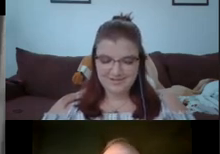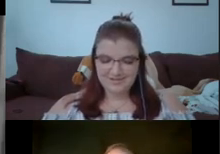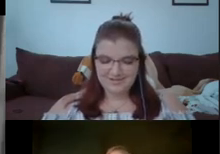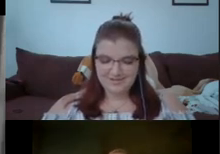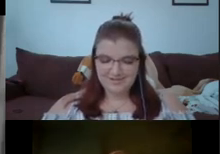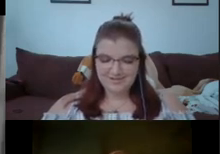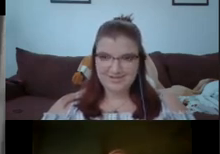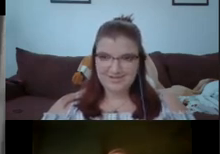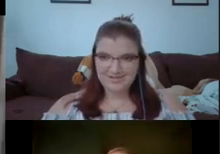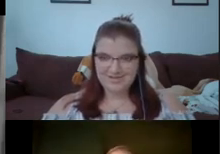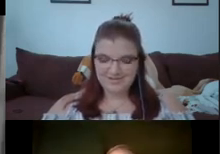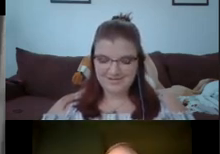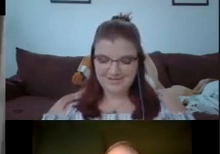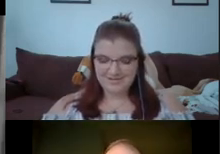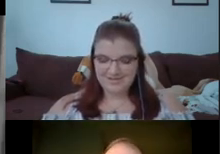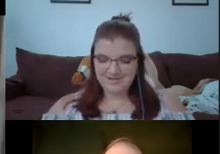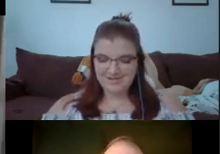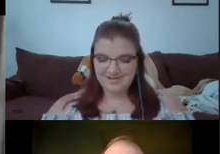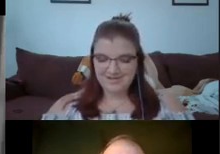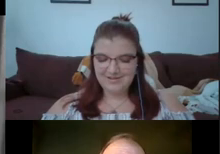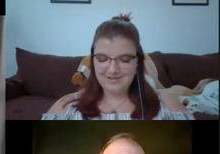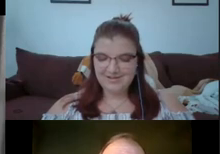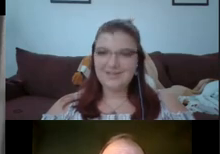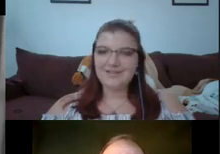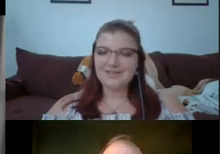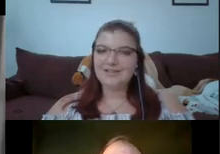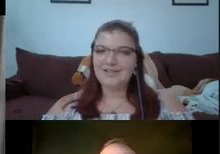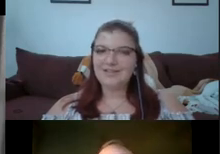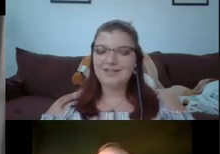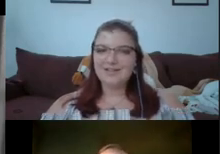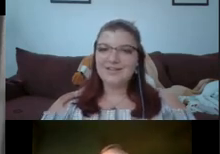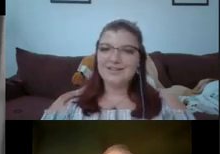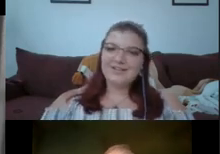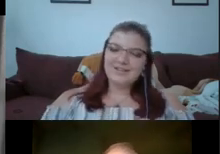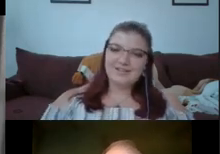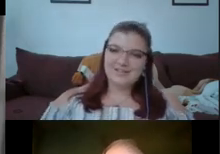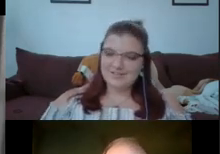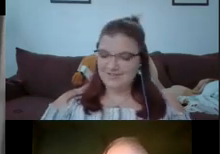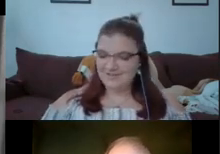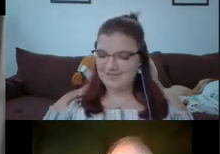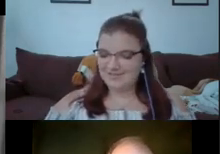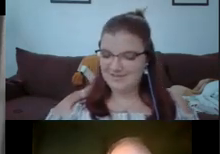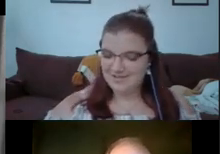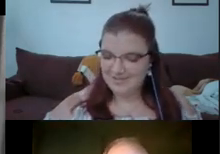the shooting of four Kent State students, students took over Hartwell Hall